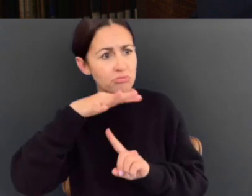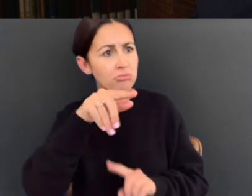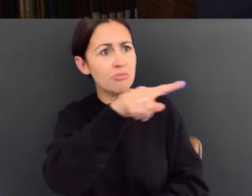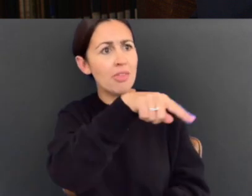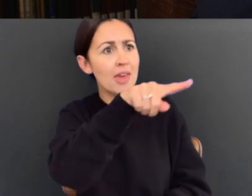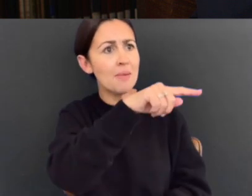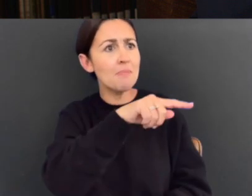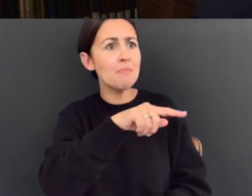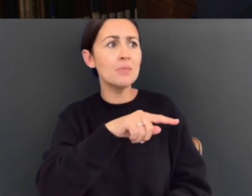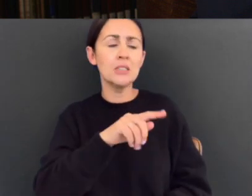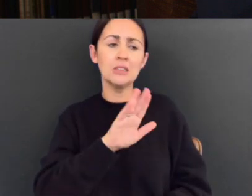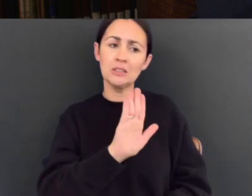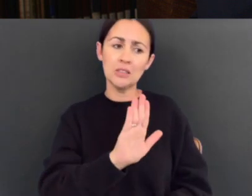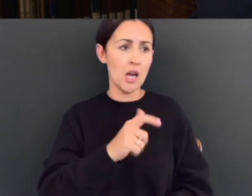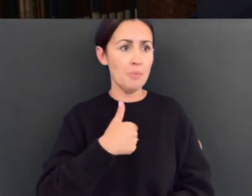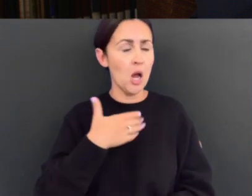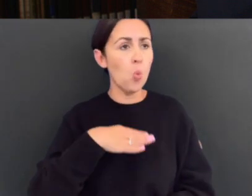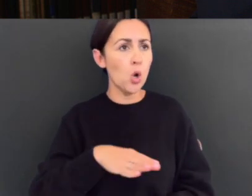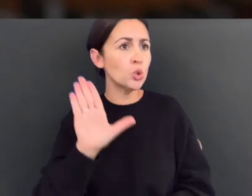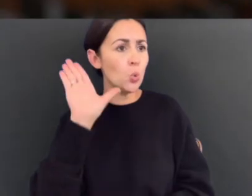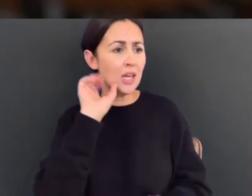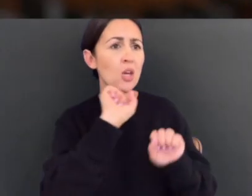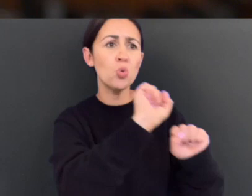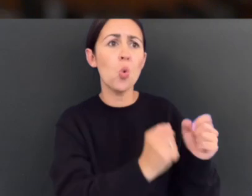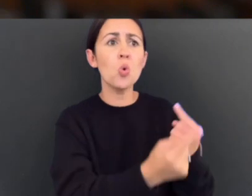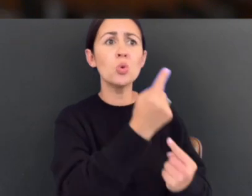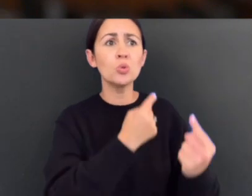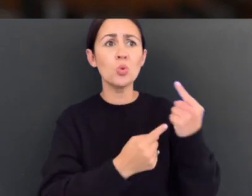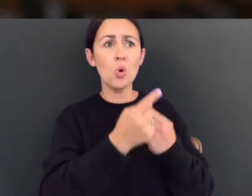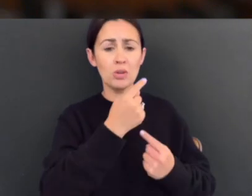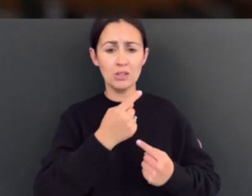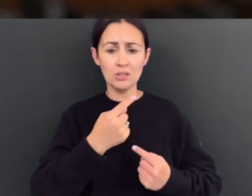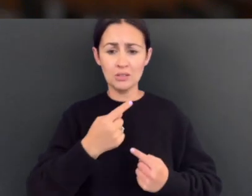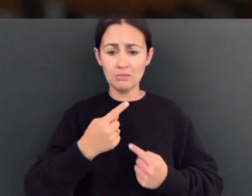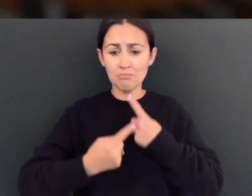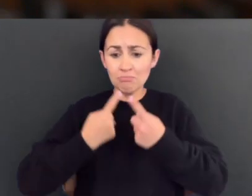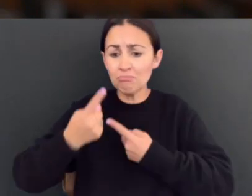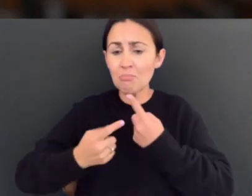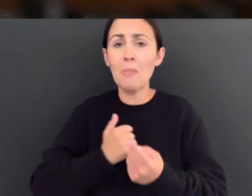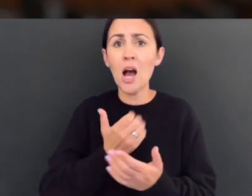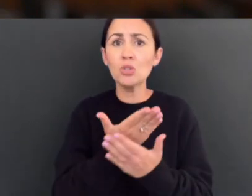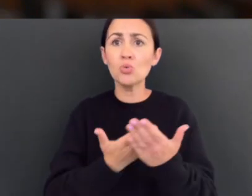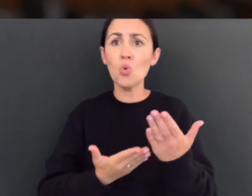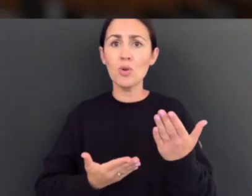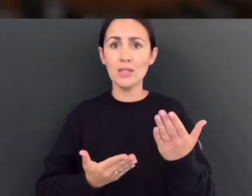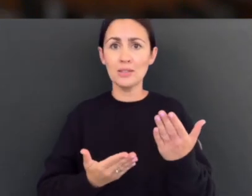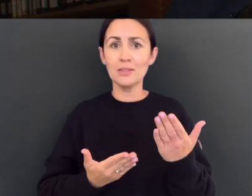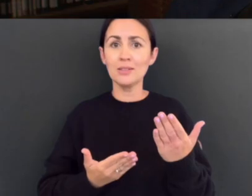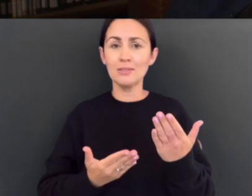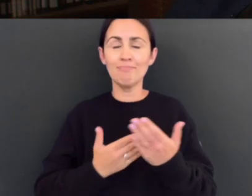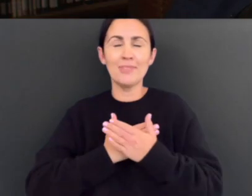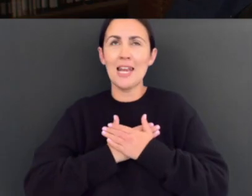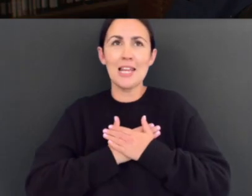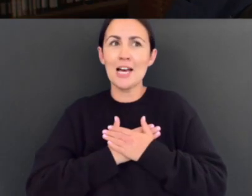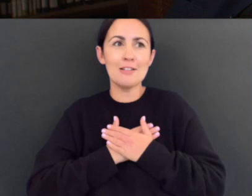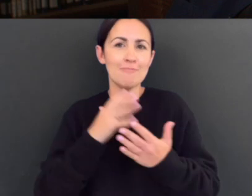of obligation to hear Naram out. I cannot help but pursue the story.